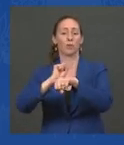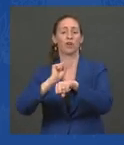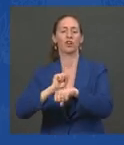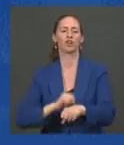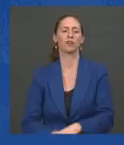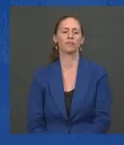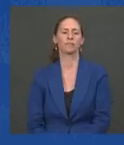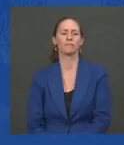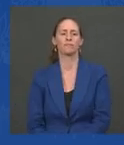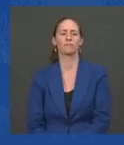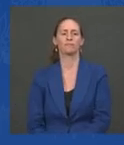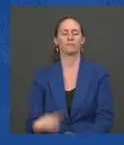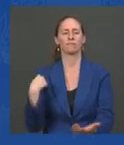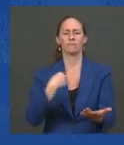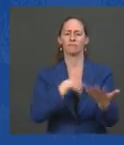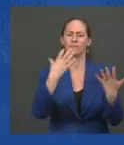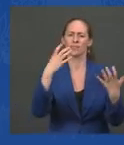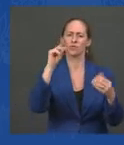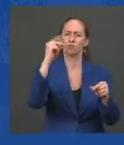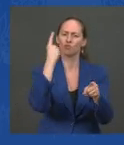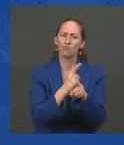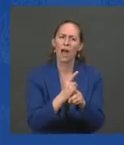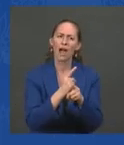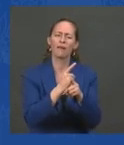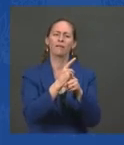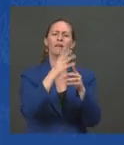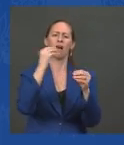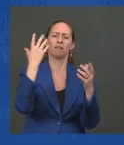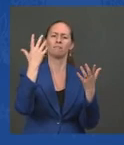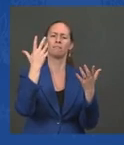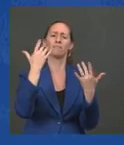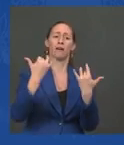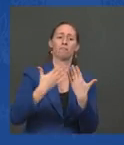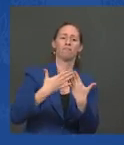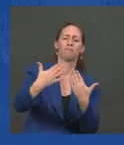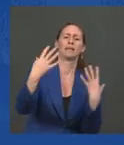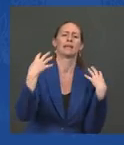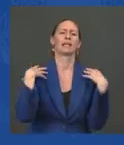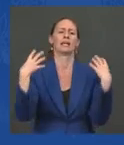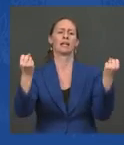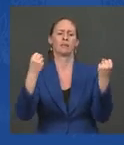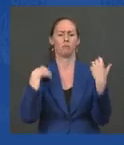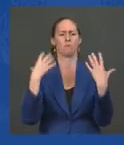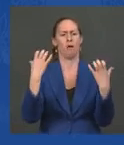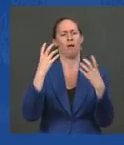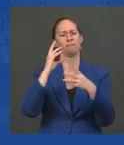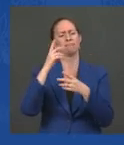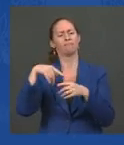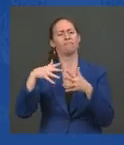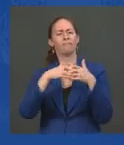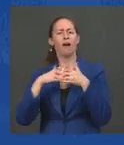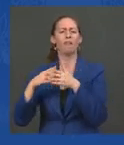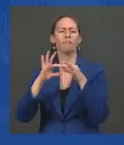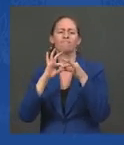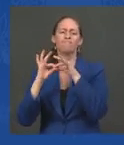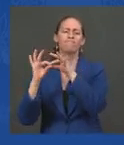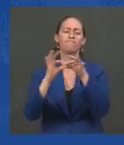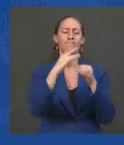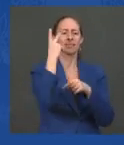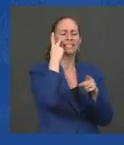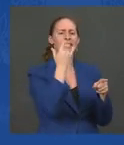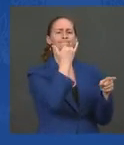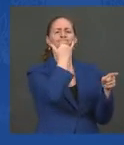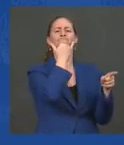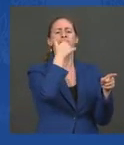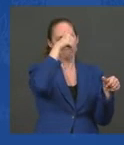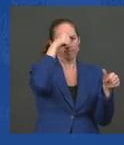heal the broken places of the nation, the courage to see America whole, to acknowledge where we fall short, to devote